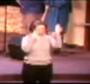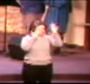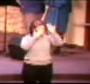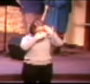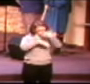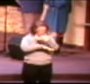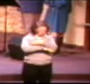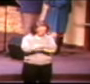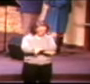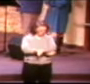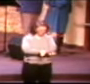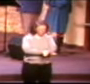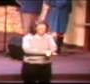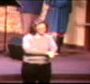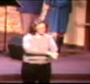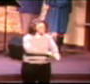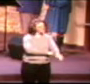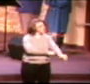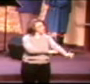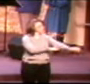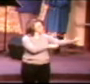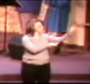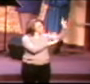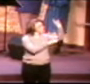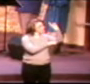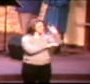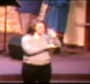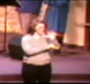way in the darkest